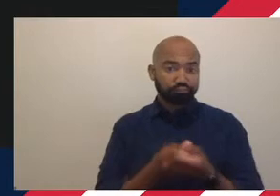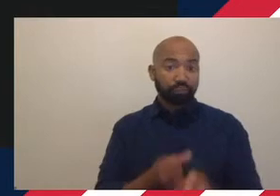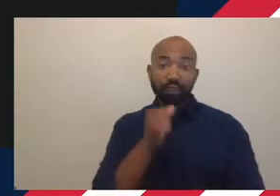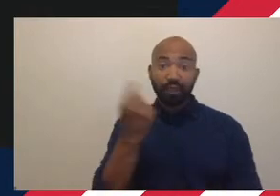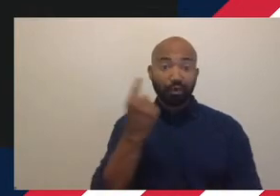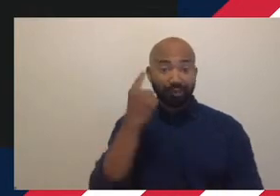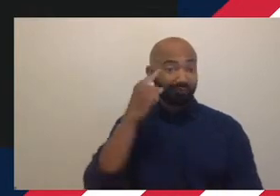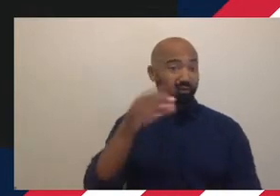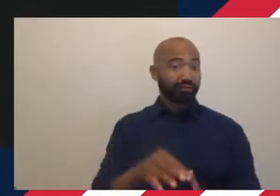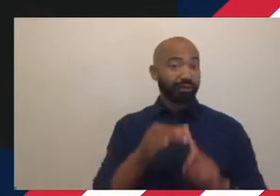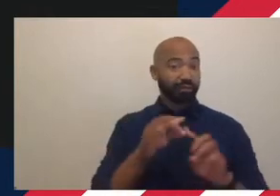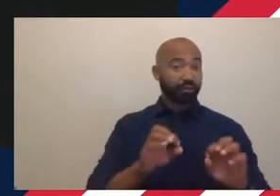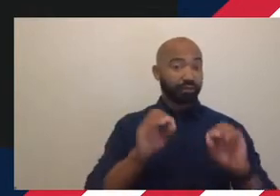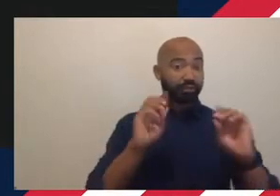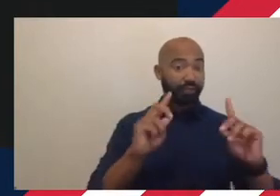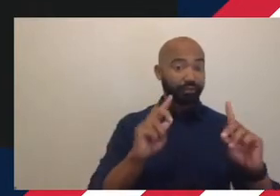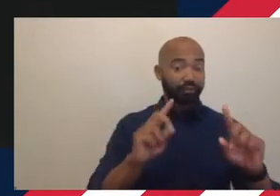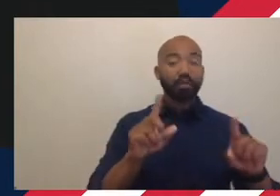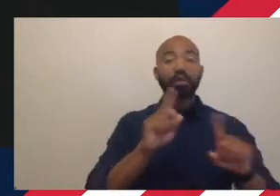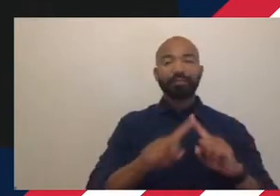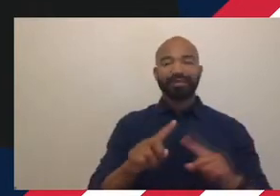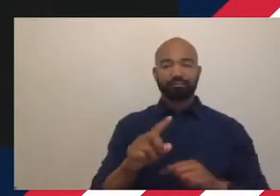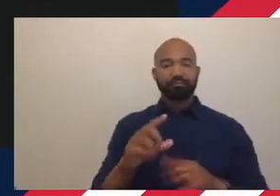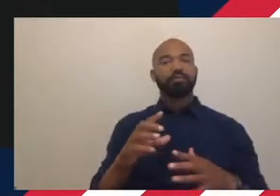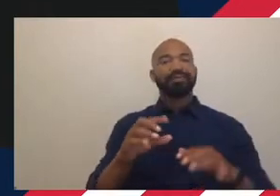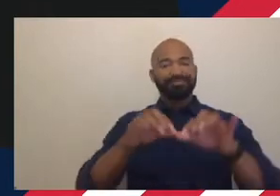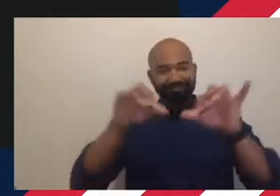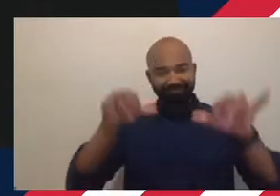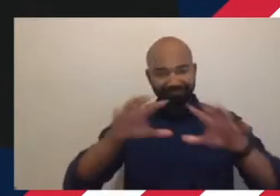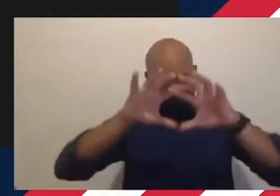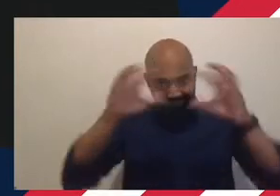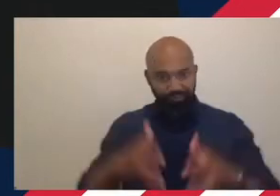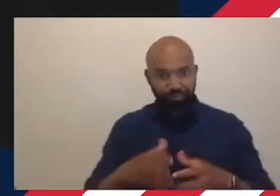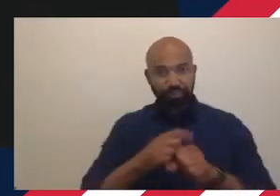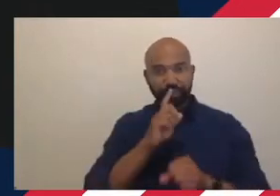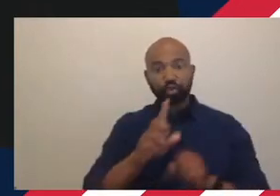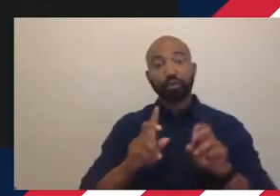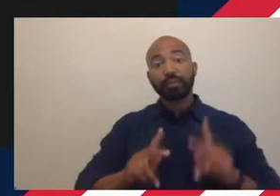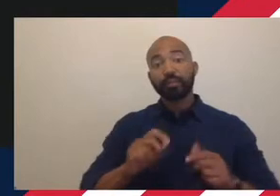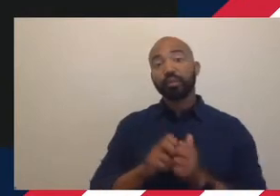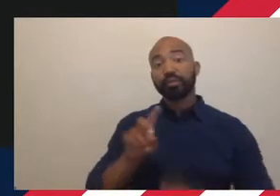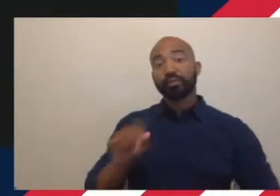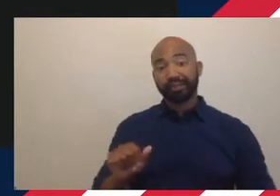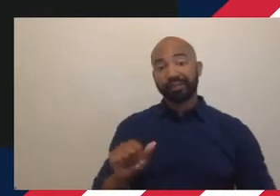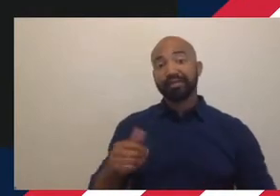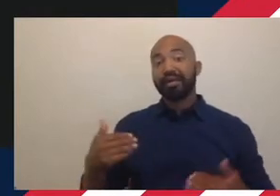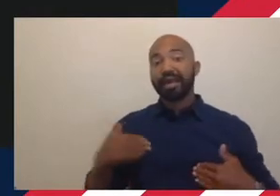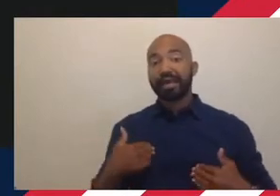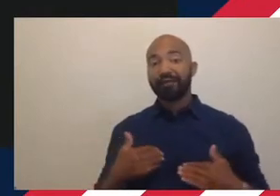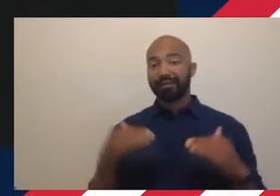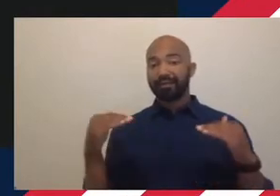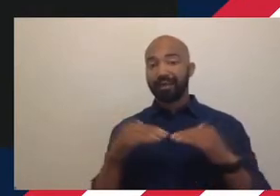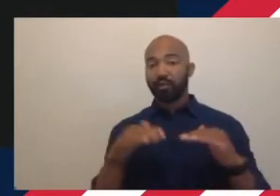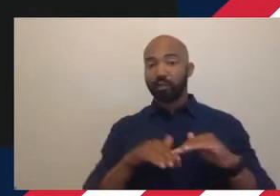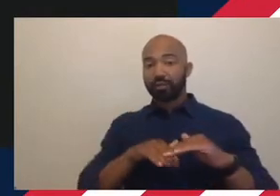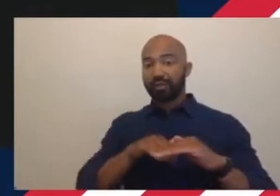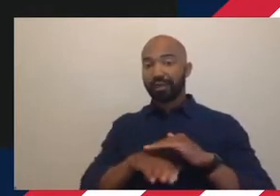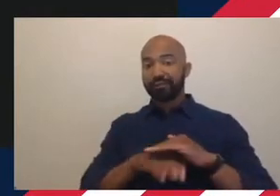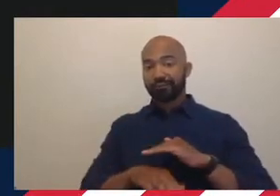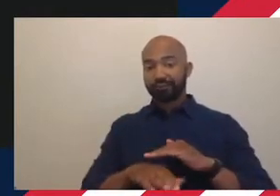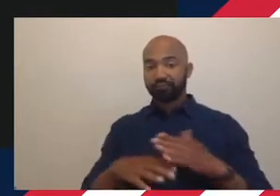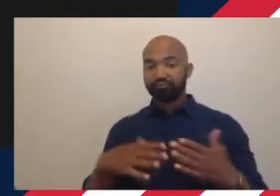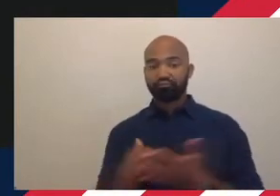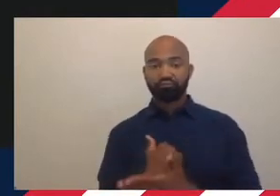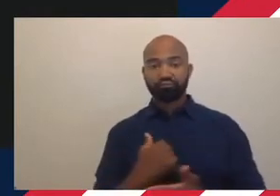toward the actual infrastructure to enable students with disabilities to have equitable access to